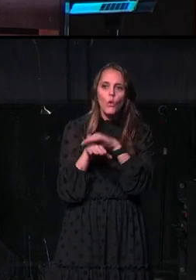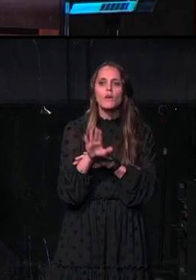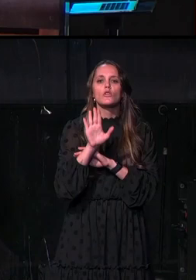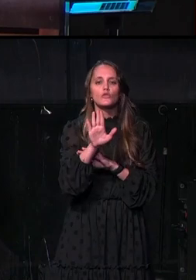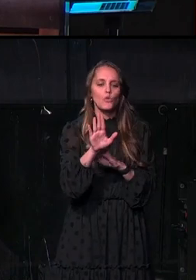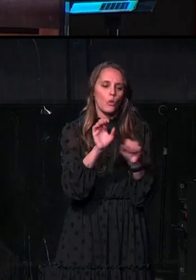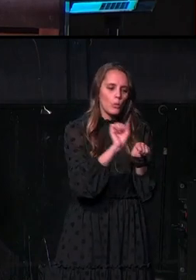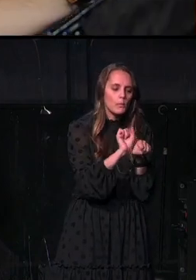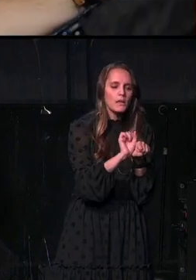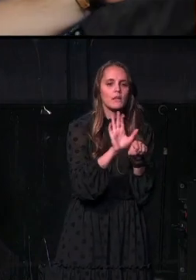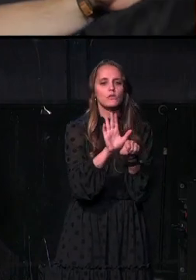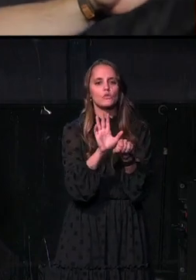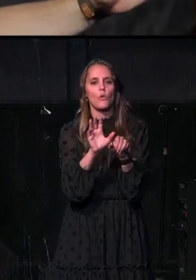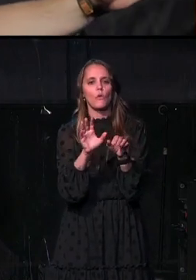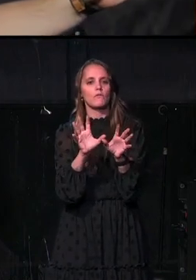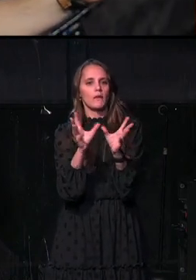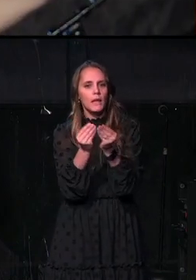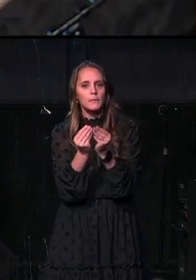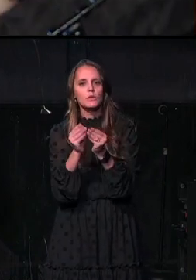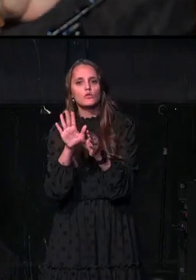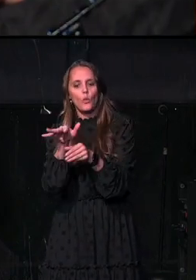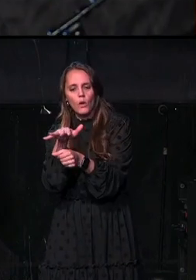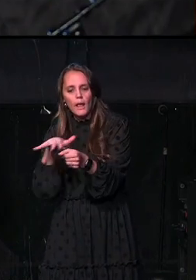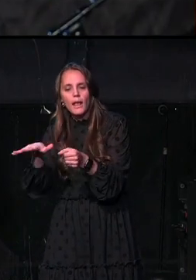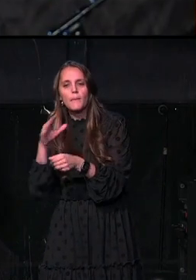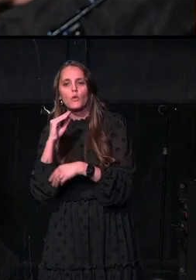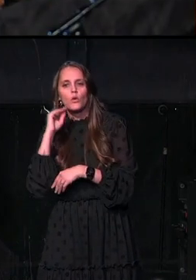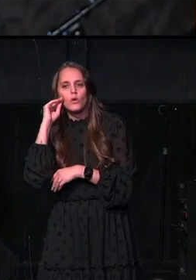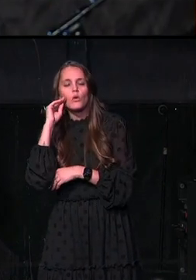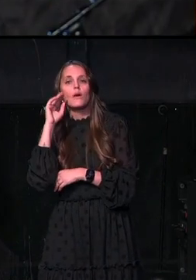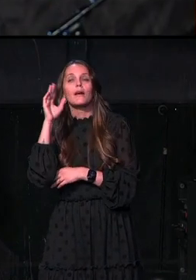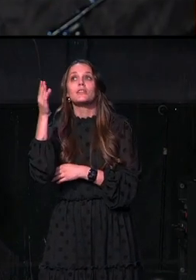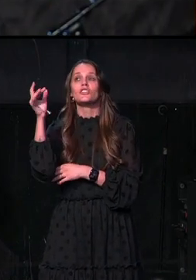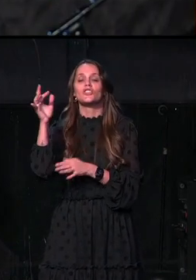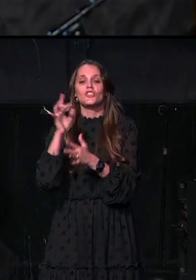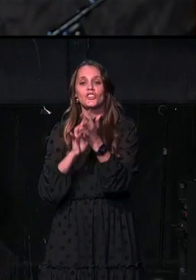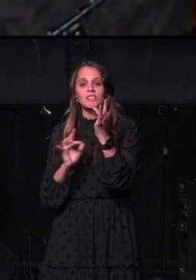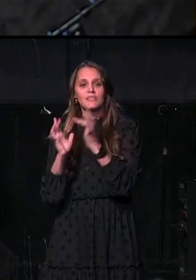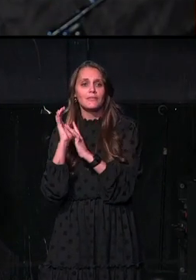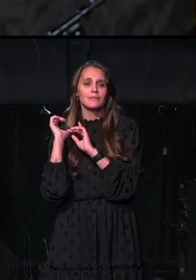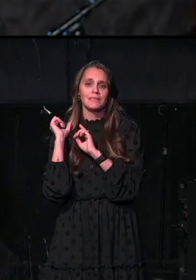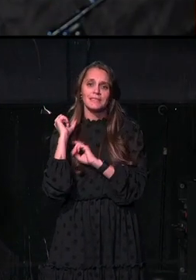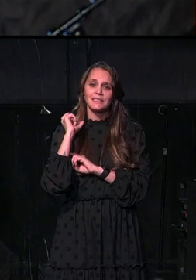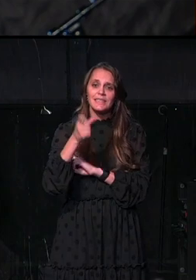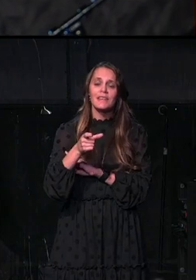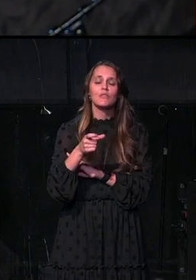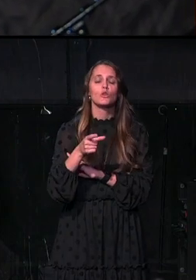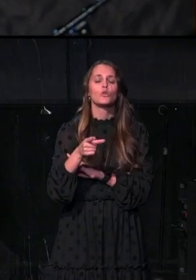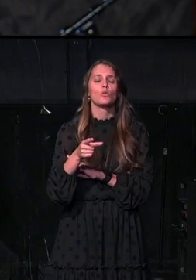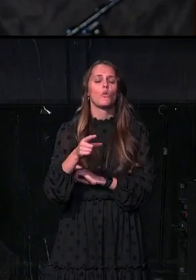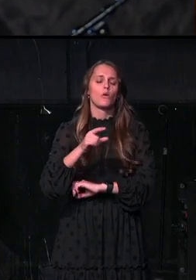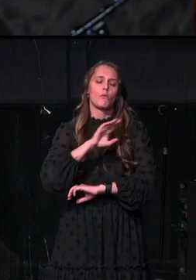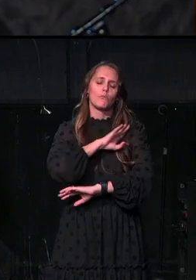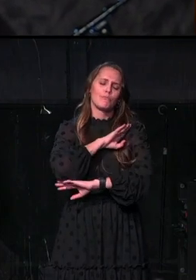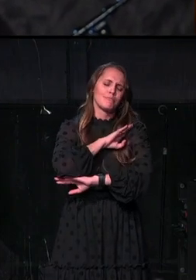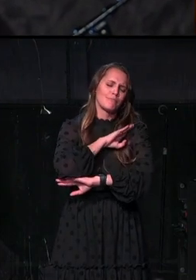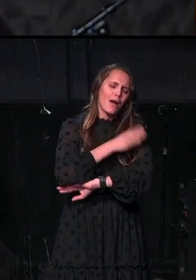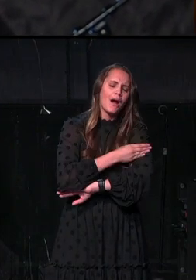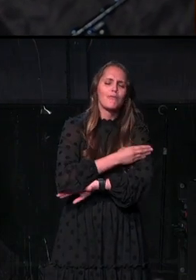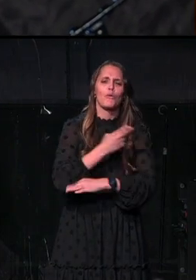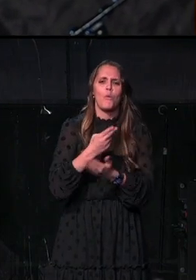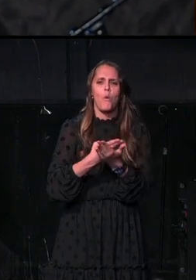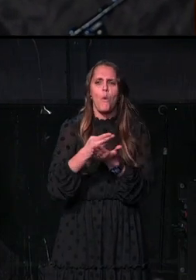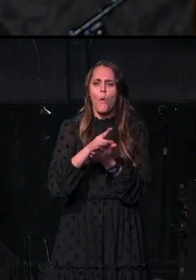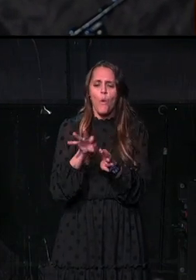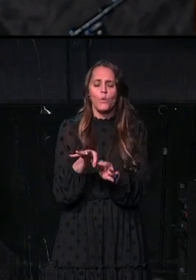in your communities. Jesus has gifted you with the powerful Holy Spirit who will